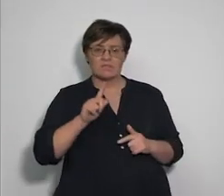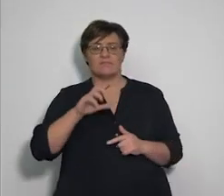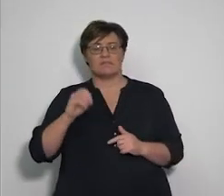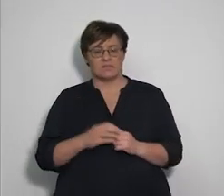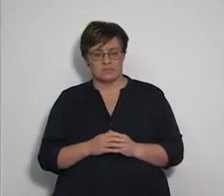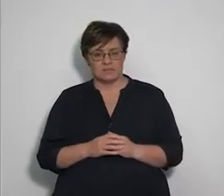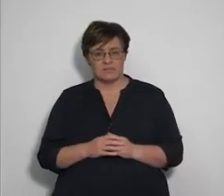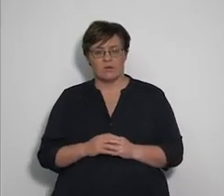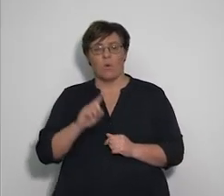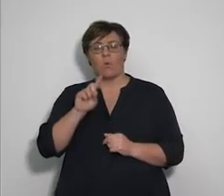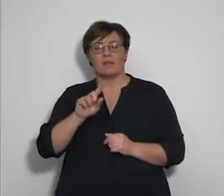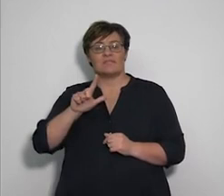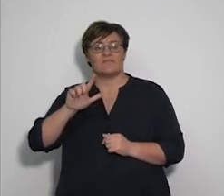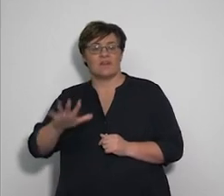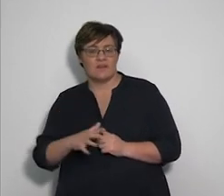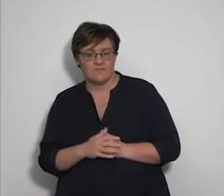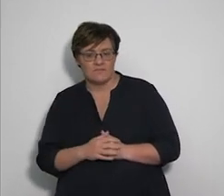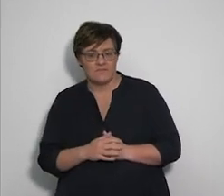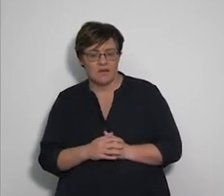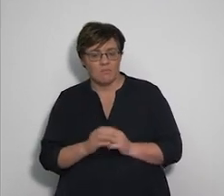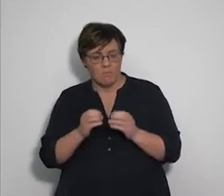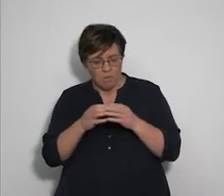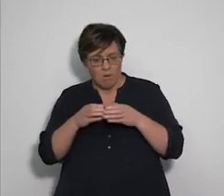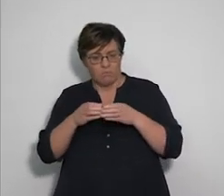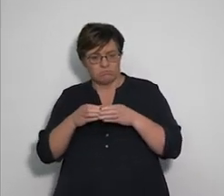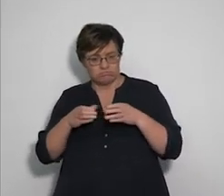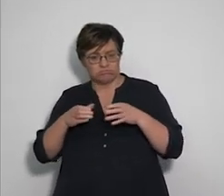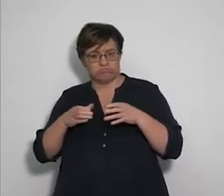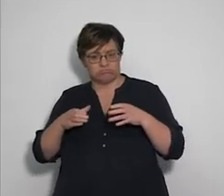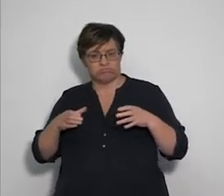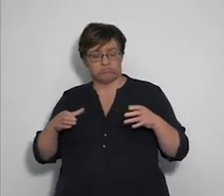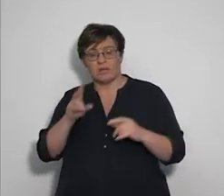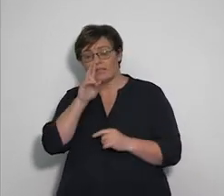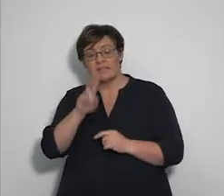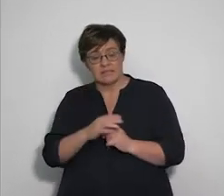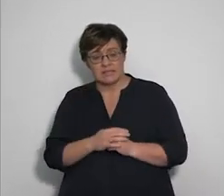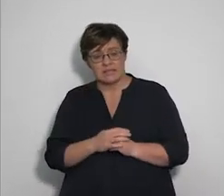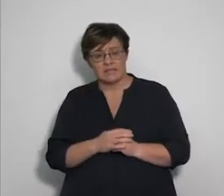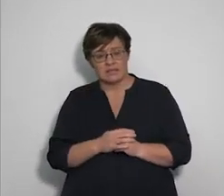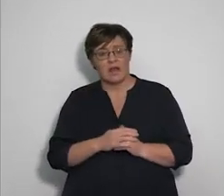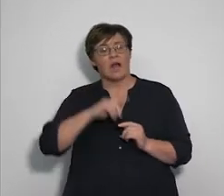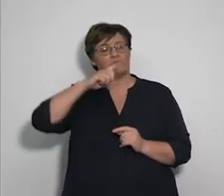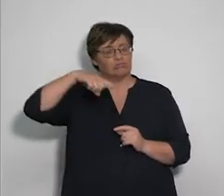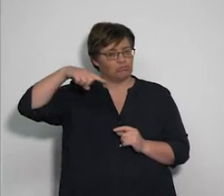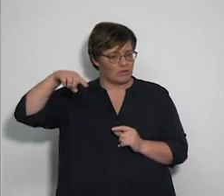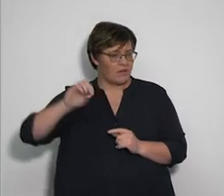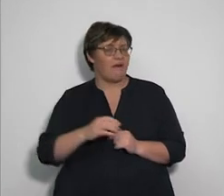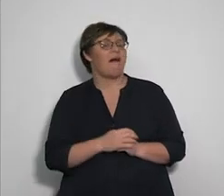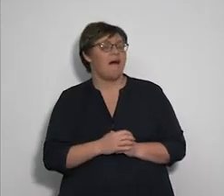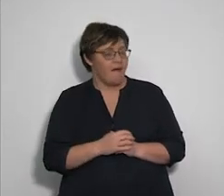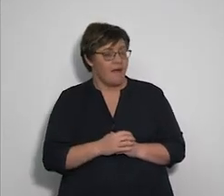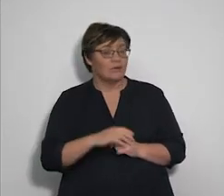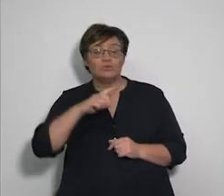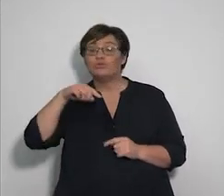70, to 175, and we can see what we call a